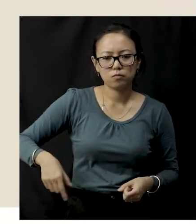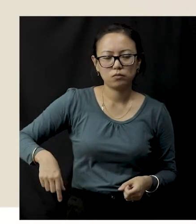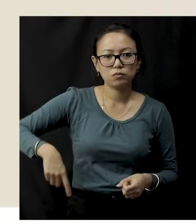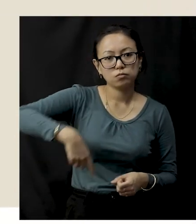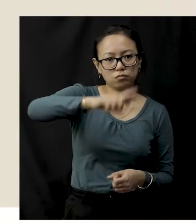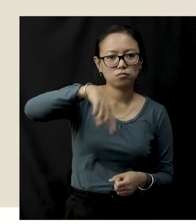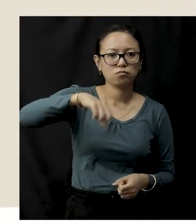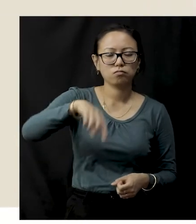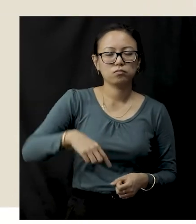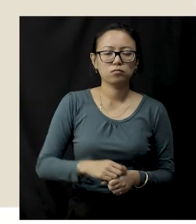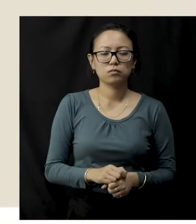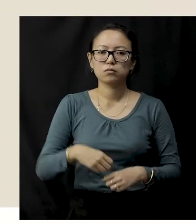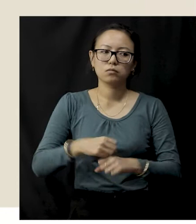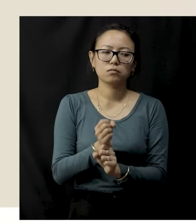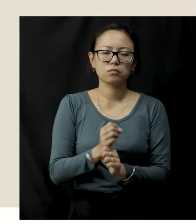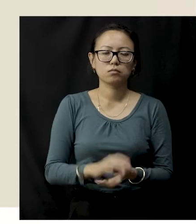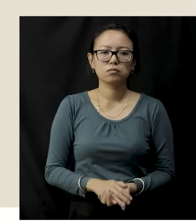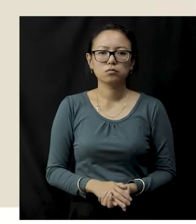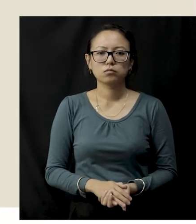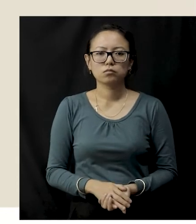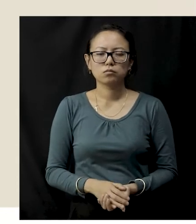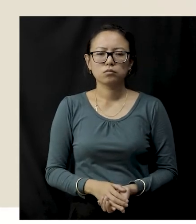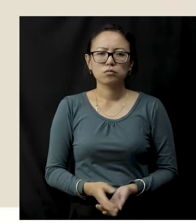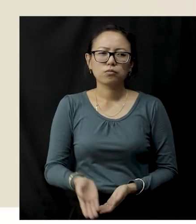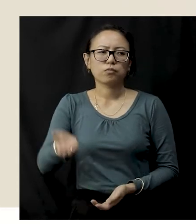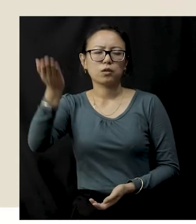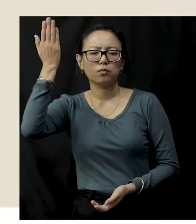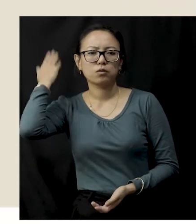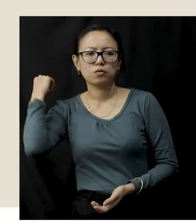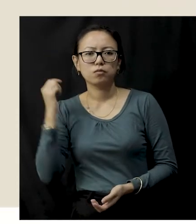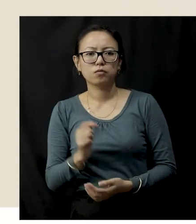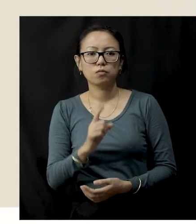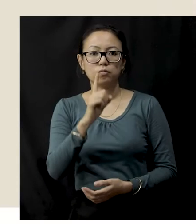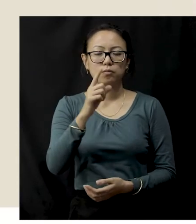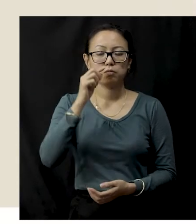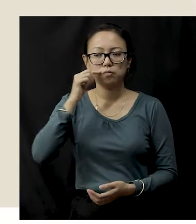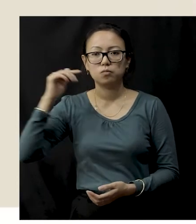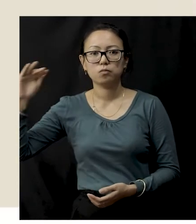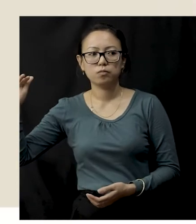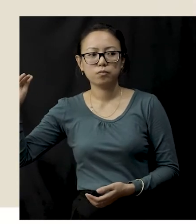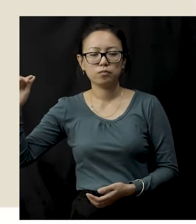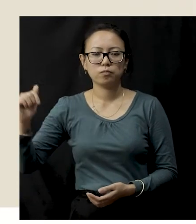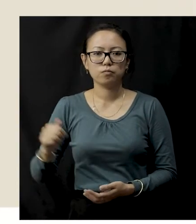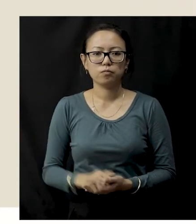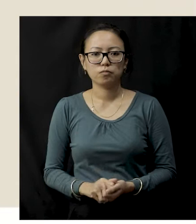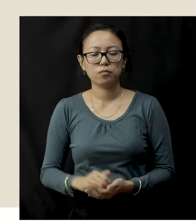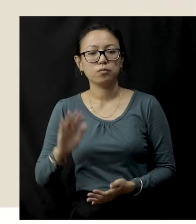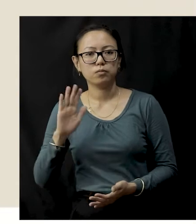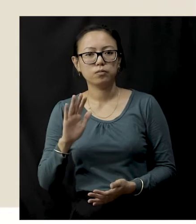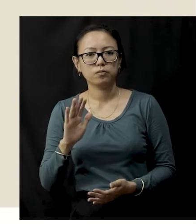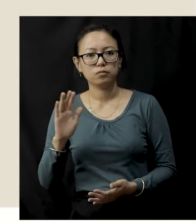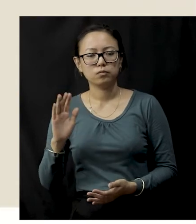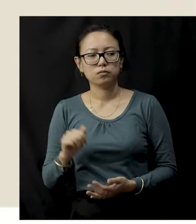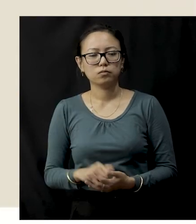story, okay? So there was one early man and one day he saw that there was a log of wood that